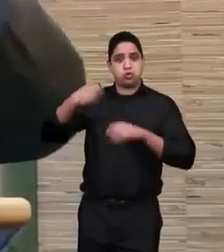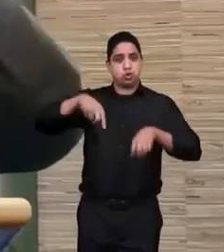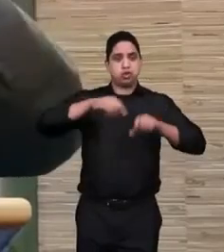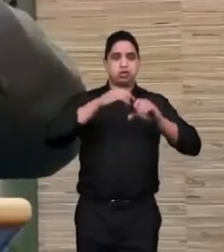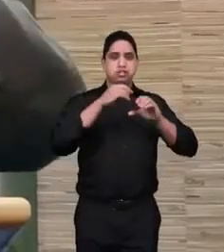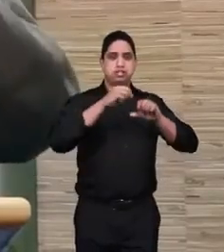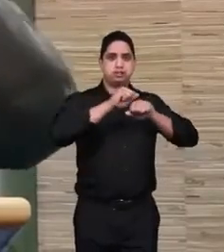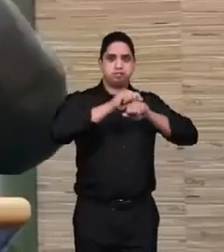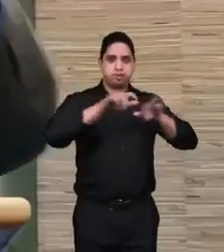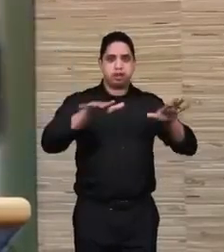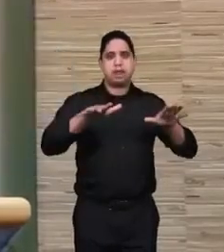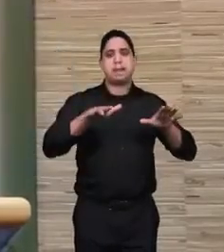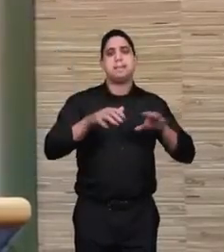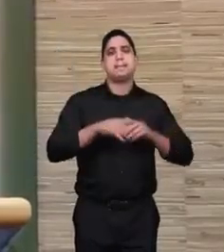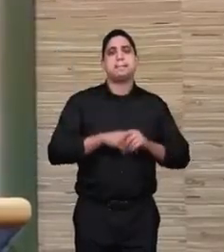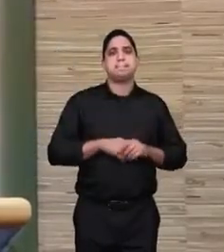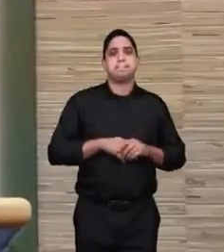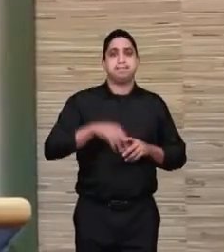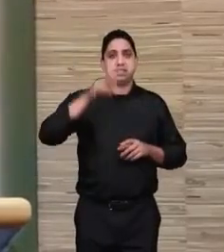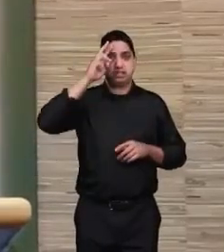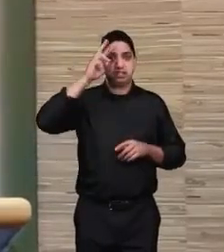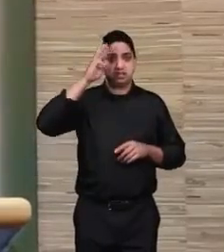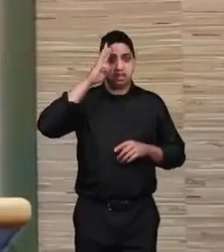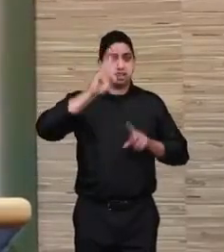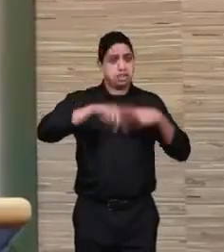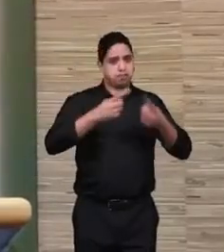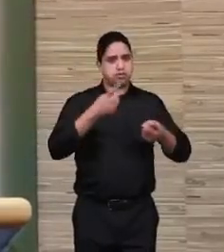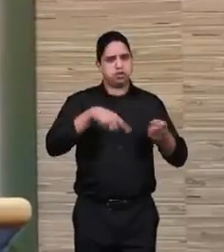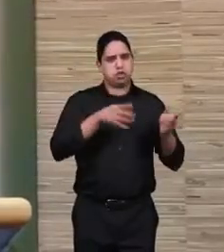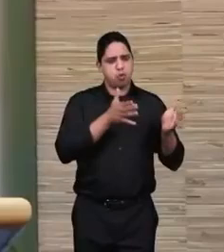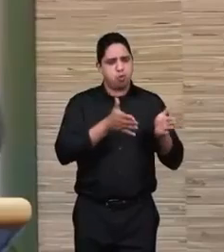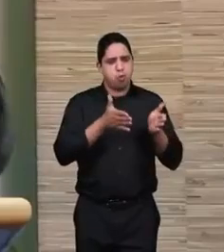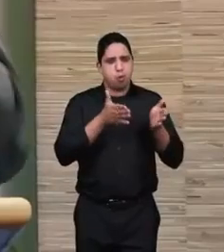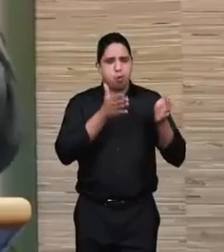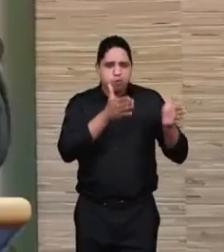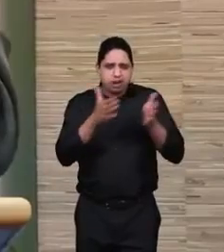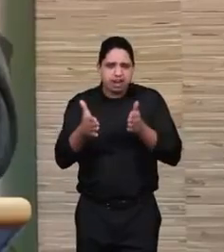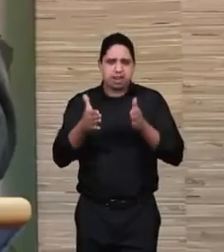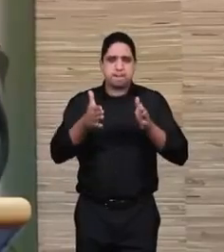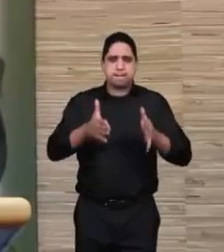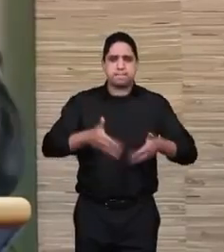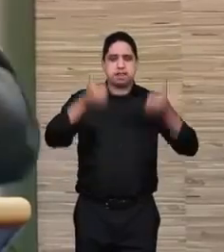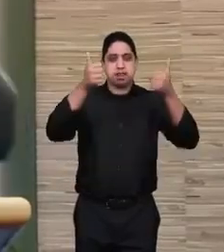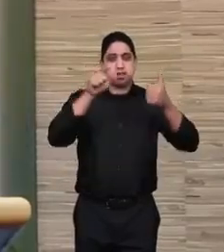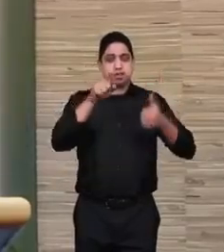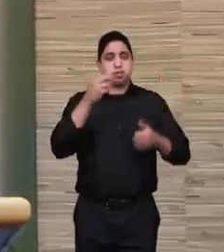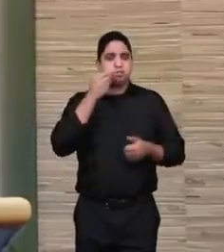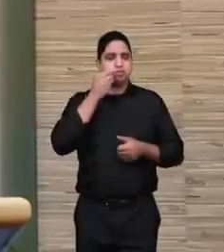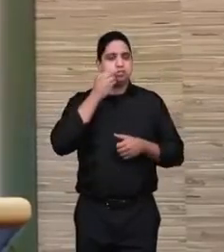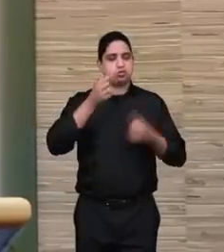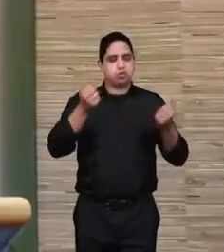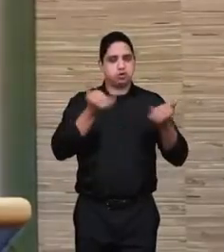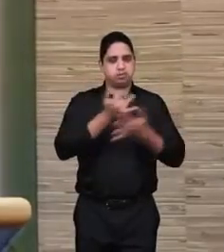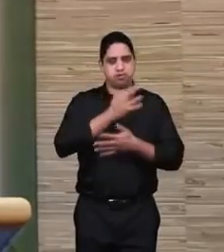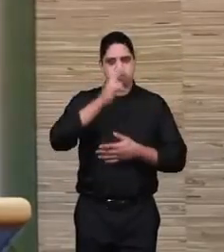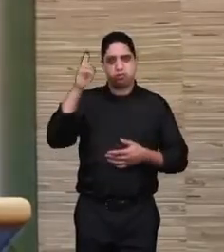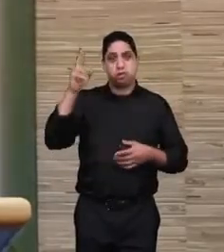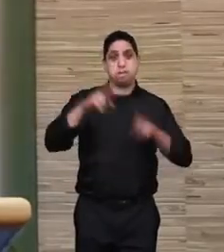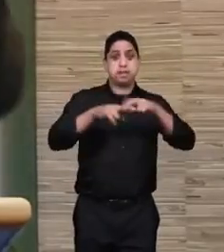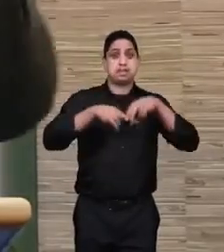show on Mondays and Tuesdays when we are better organized. You'll have the opportunity to glorify the